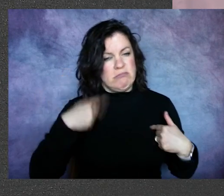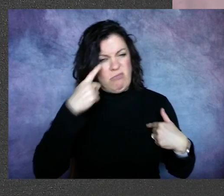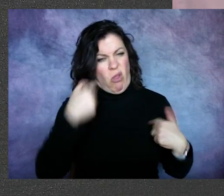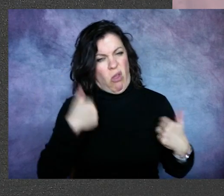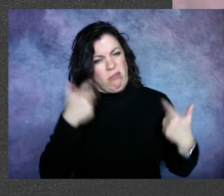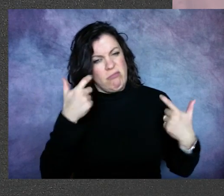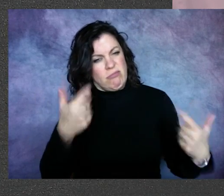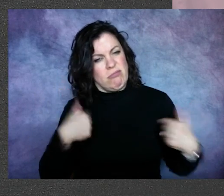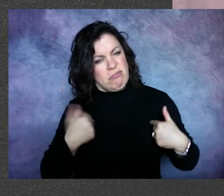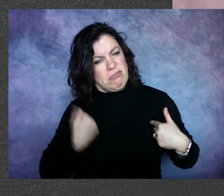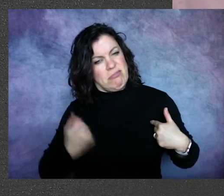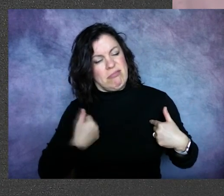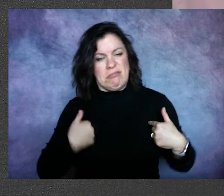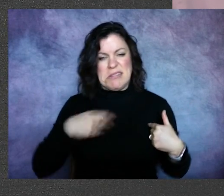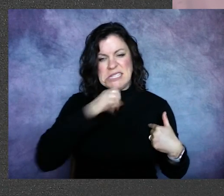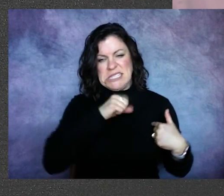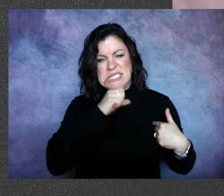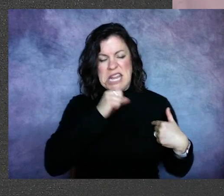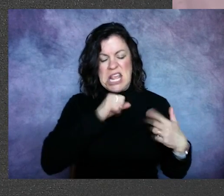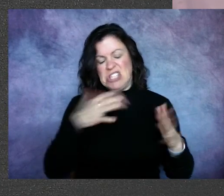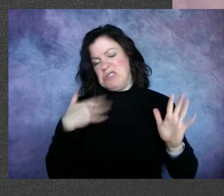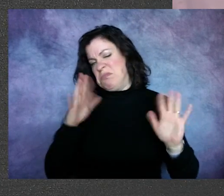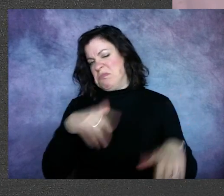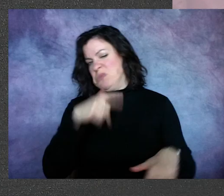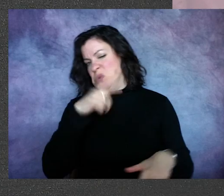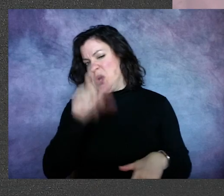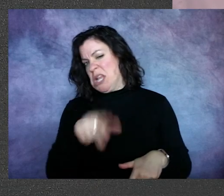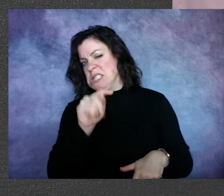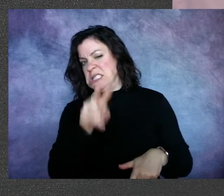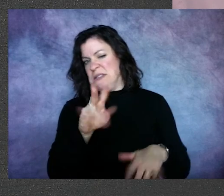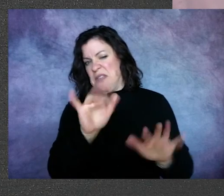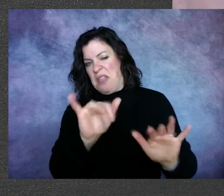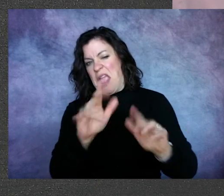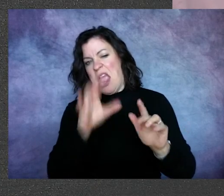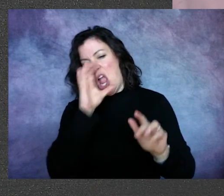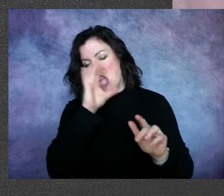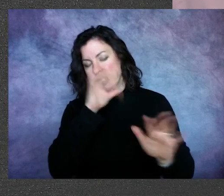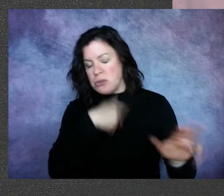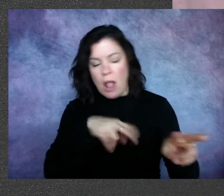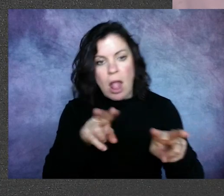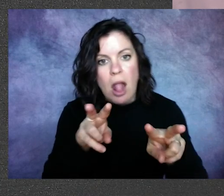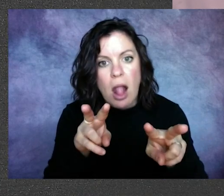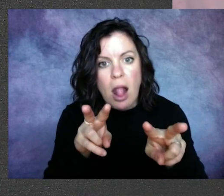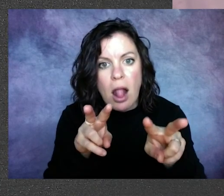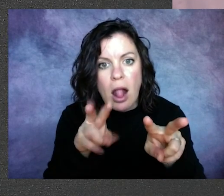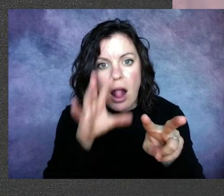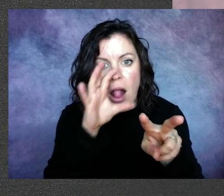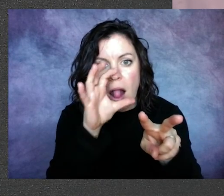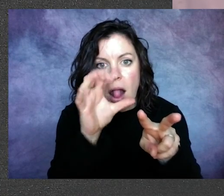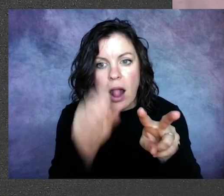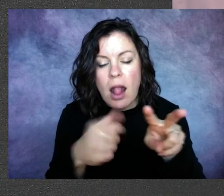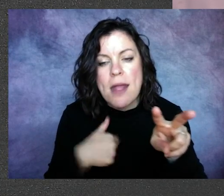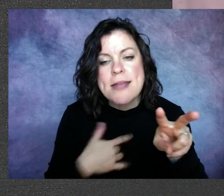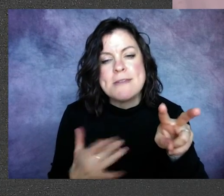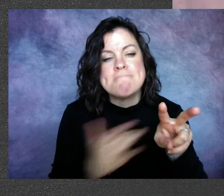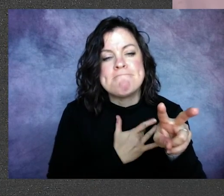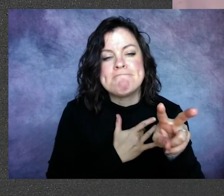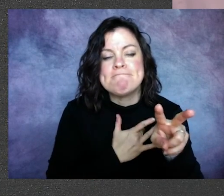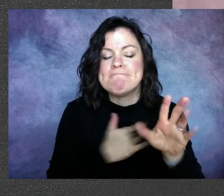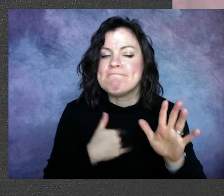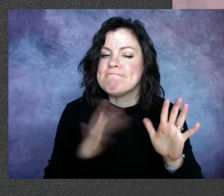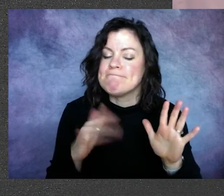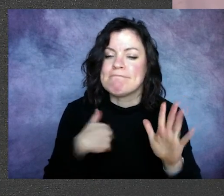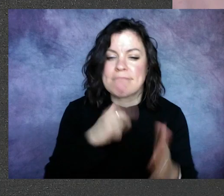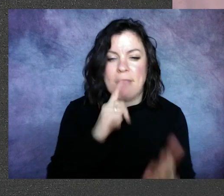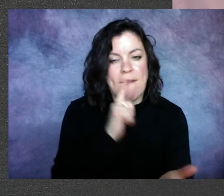watched Sesame Street, it just showed me something that was so special and so different. I fell in love with it. And